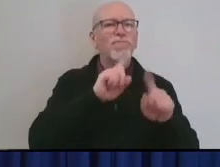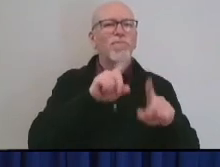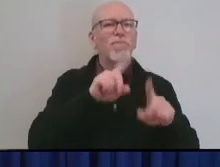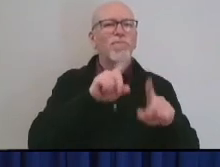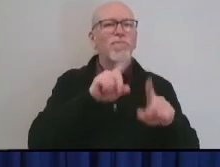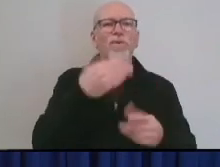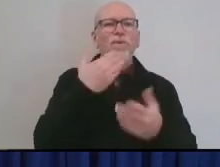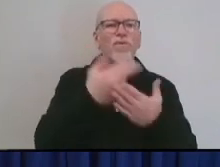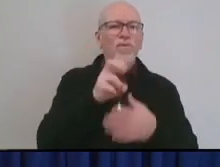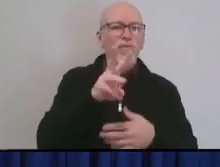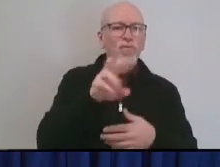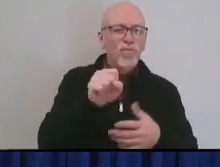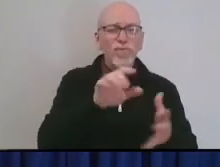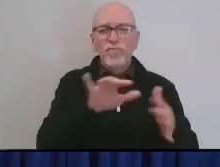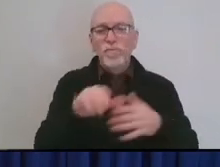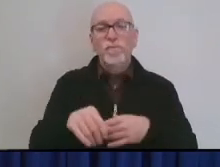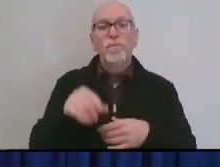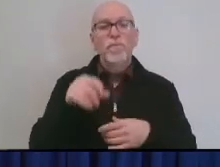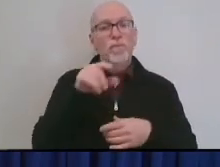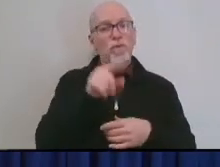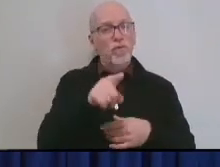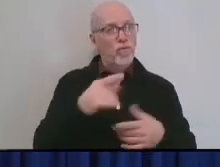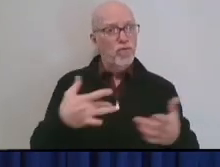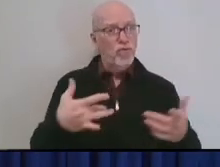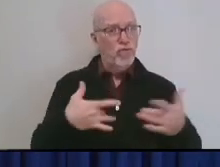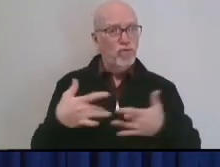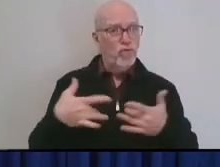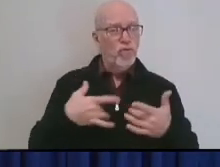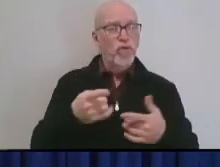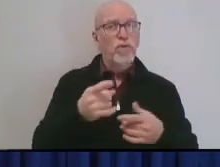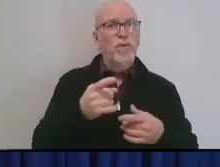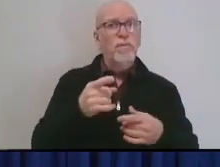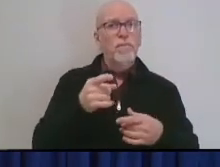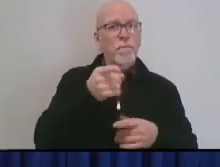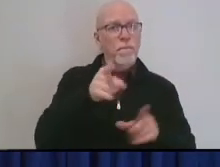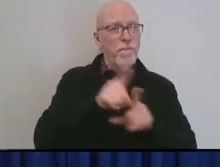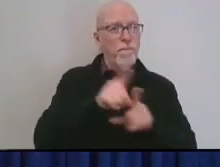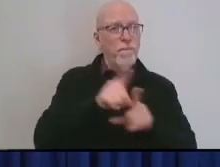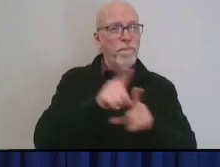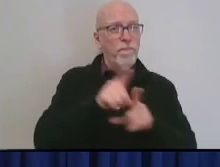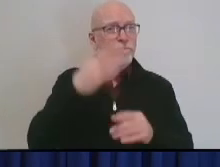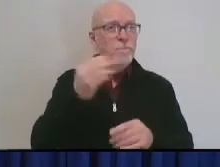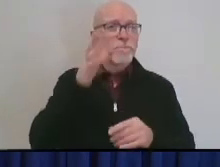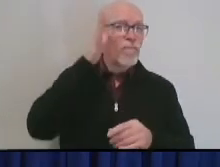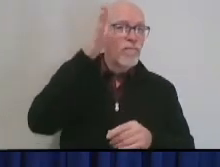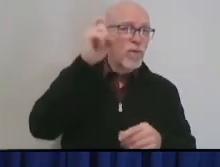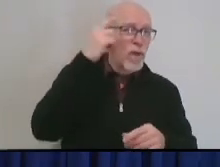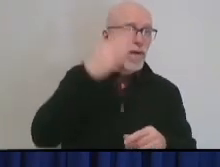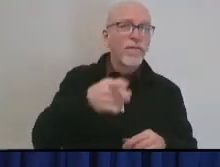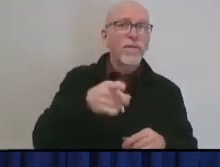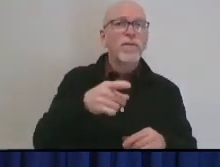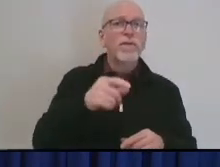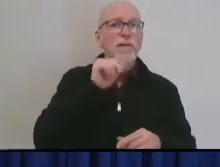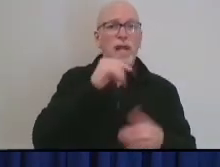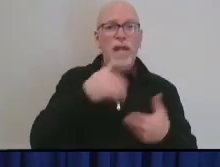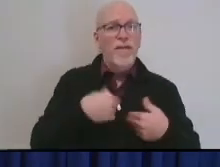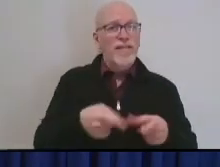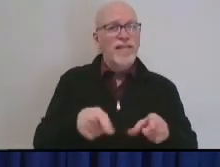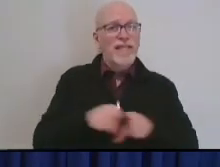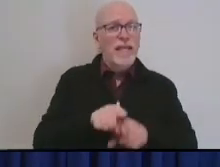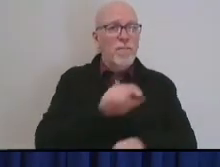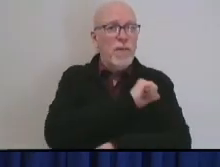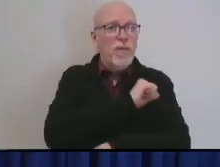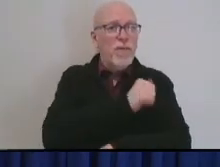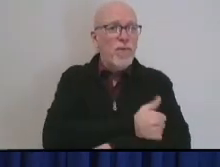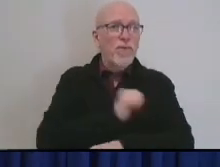news, are you concerned that as you as governor or future governors won't have the same authority to institute